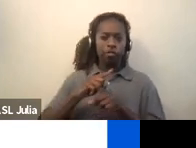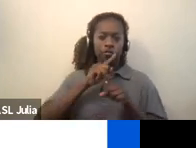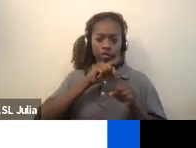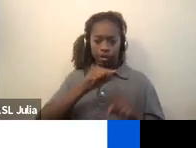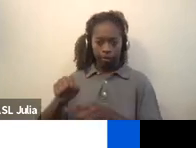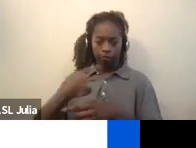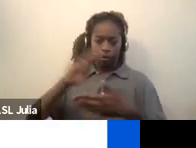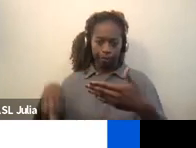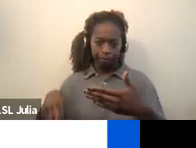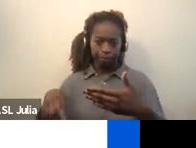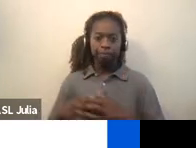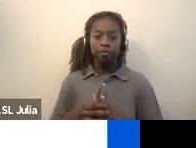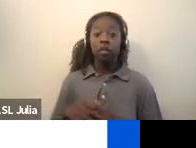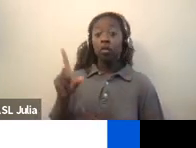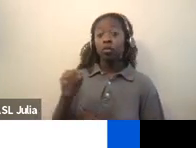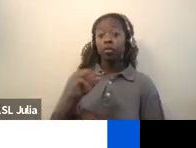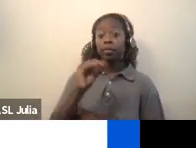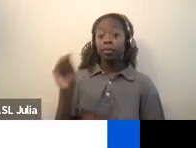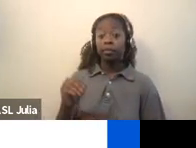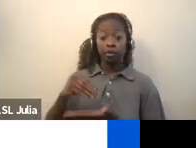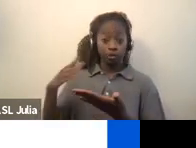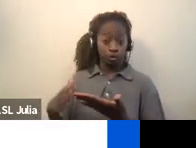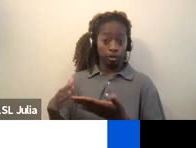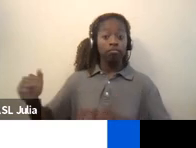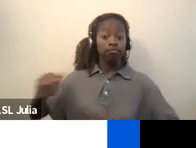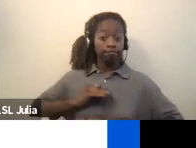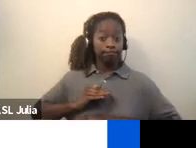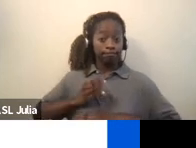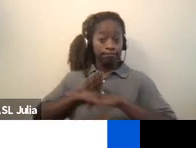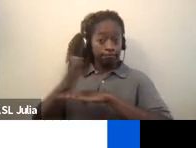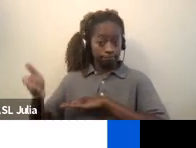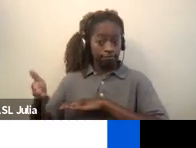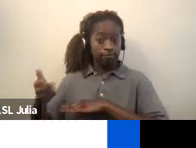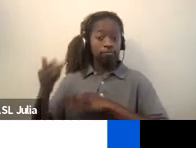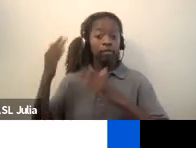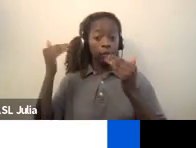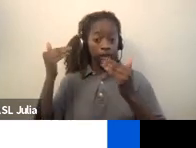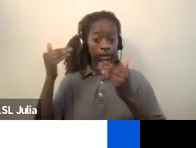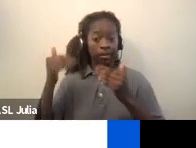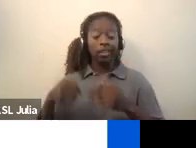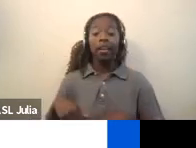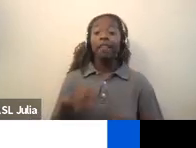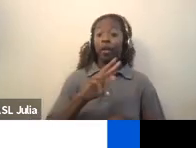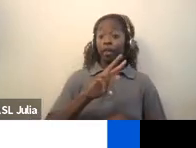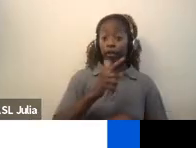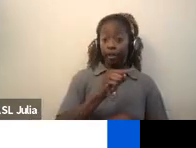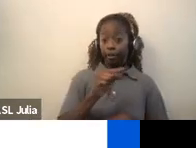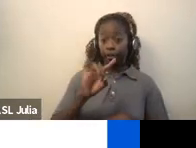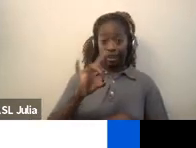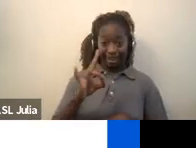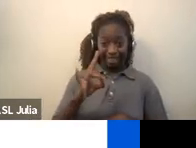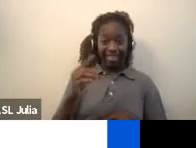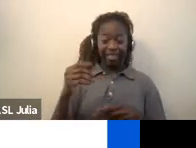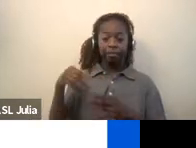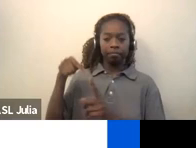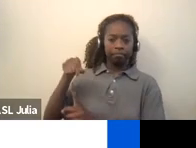students met or expected or exceeded expectations in grades 3 through 8 in math a decrease of 13